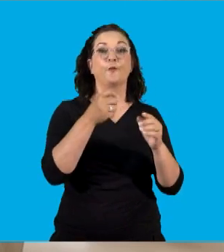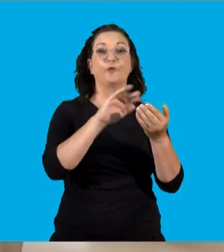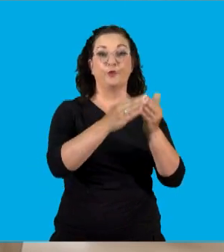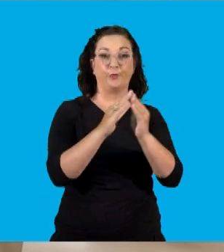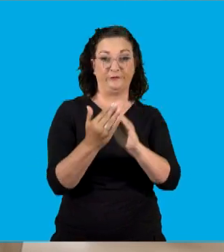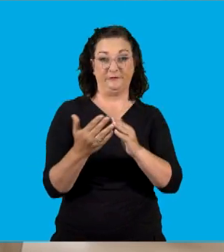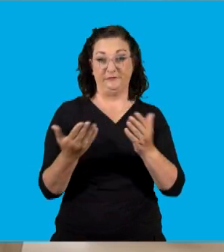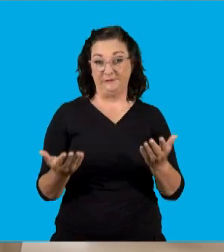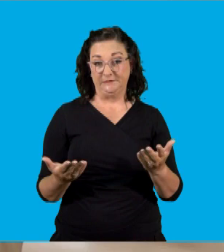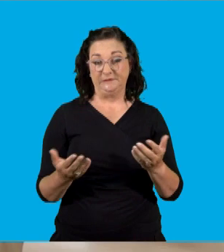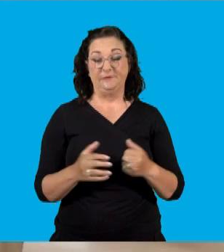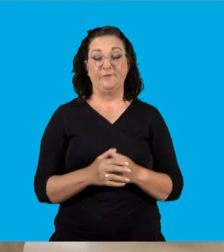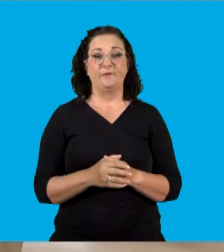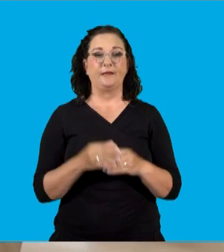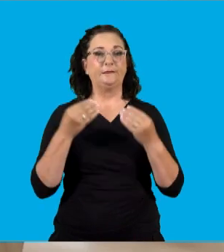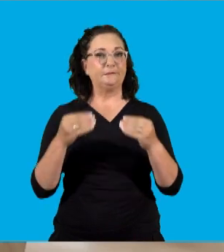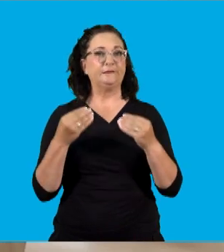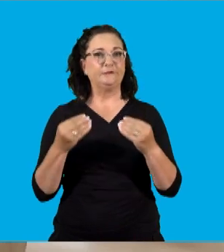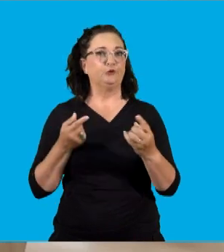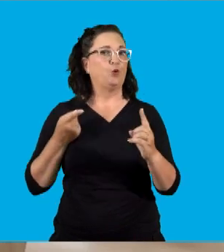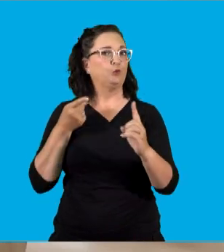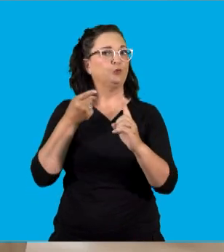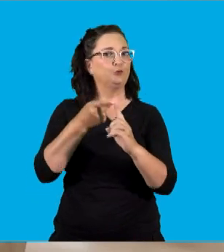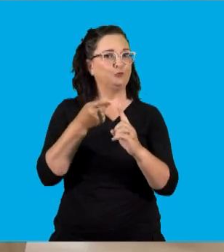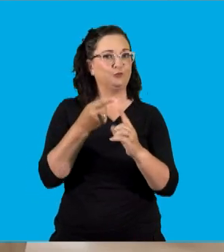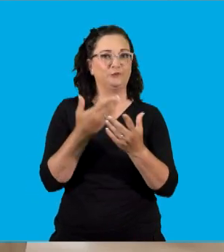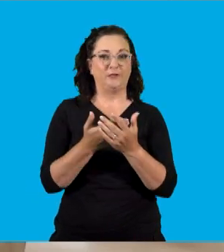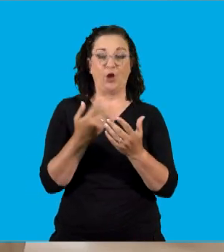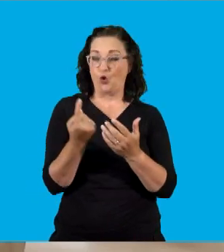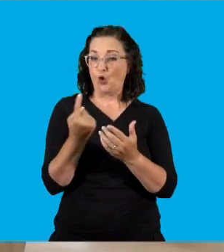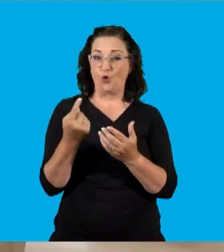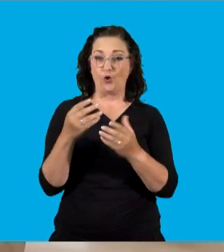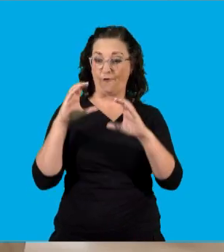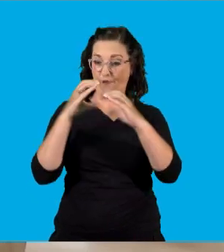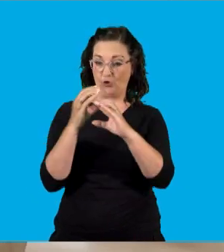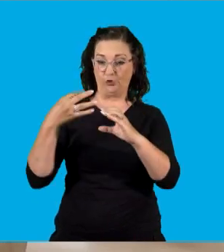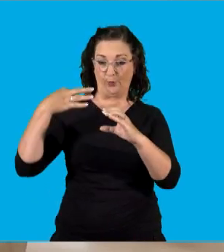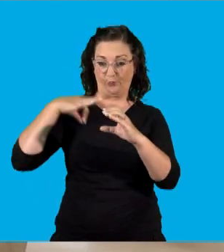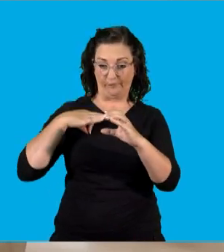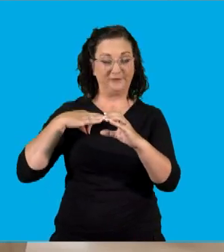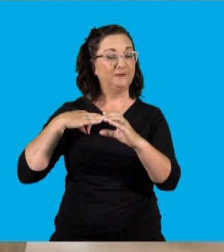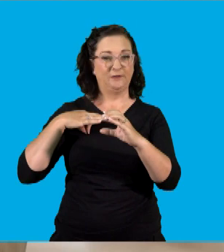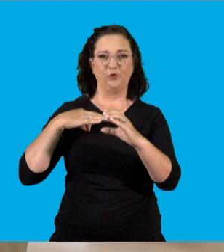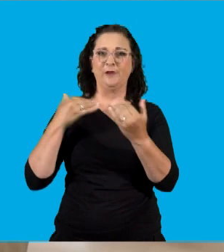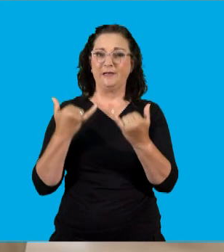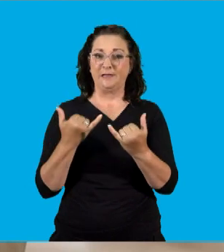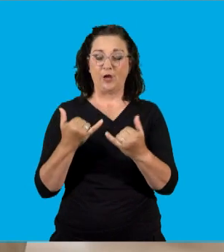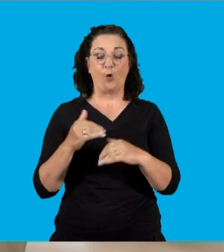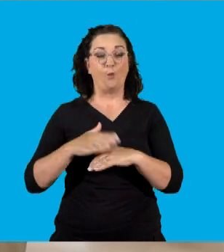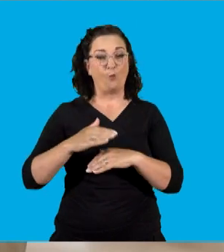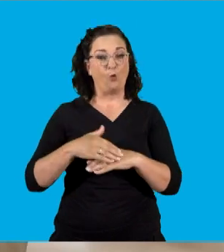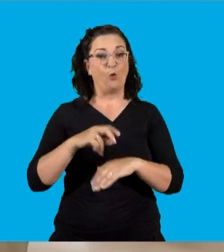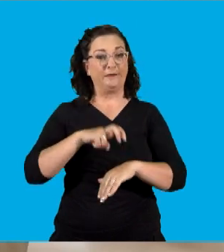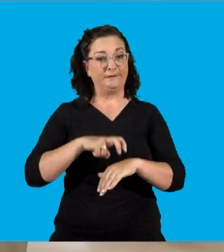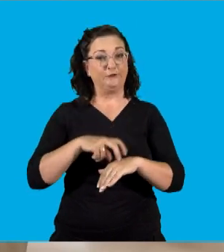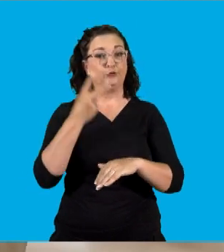businesses whereby the business does not focus on its main objective, of which is to make a profit, but instead they need now to come up with programs